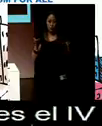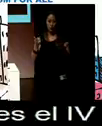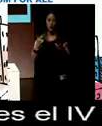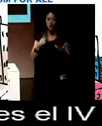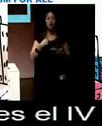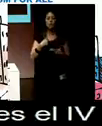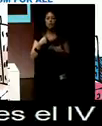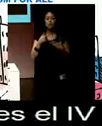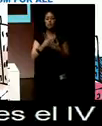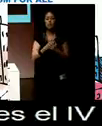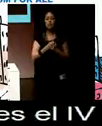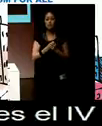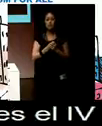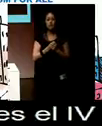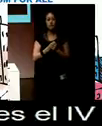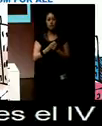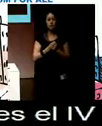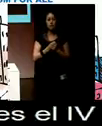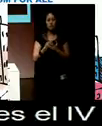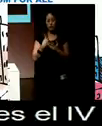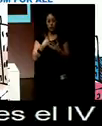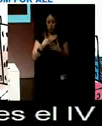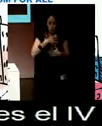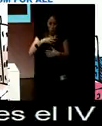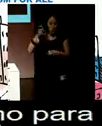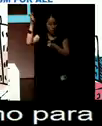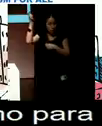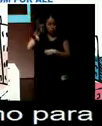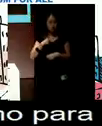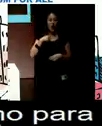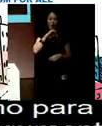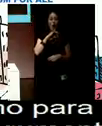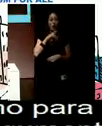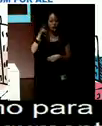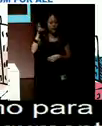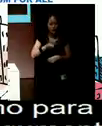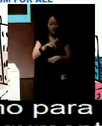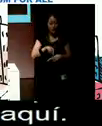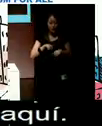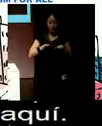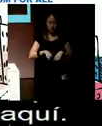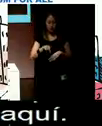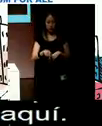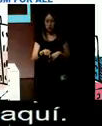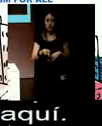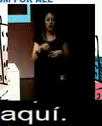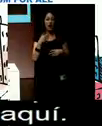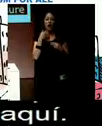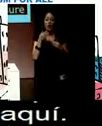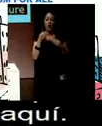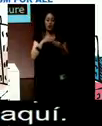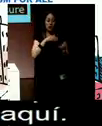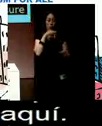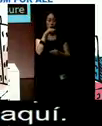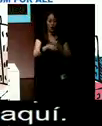of them. And it's a pleasure for the organization that I represent, the EIDD Design for All Europe, to be a